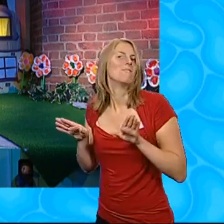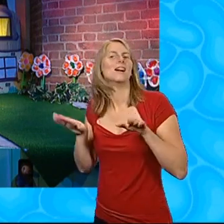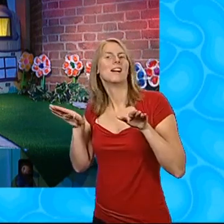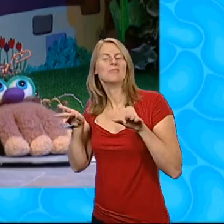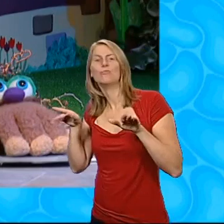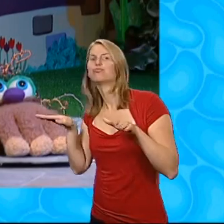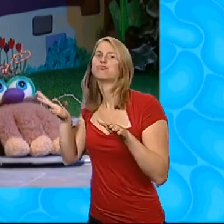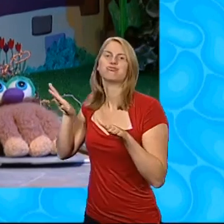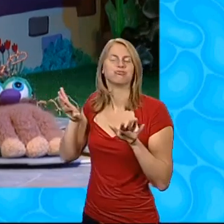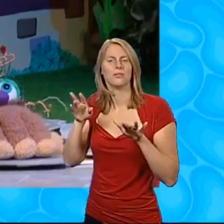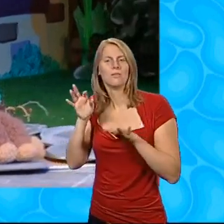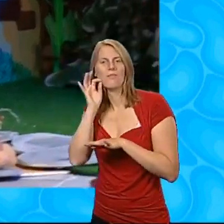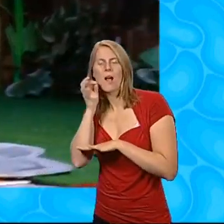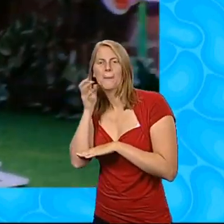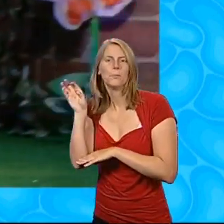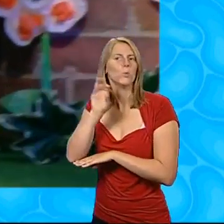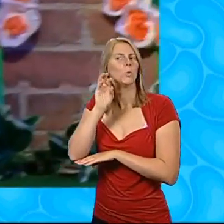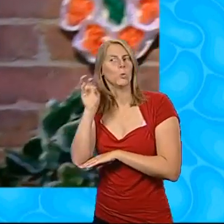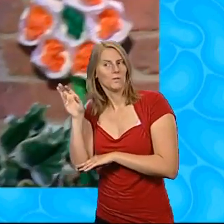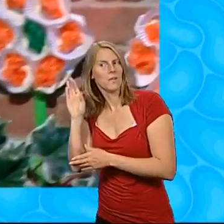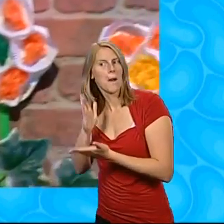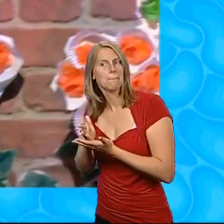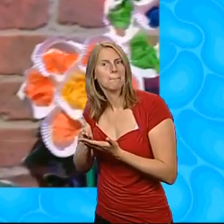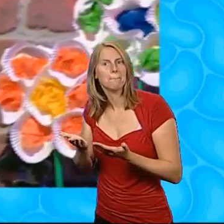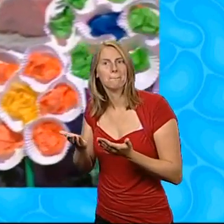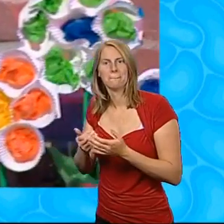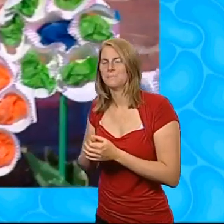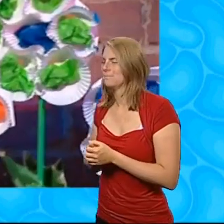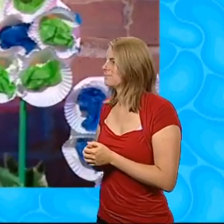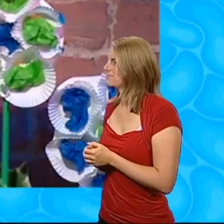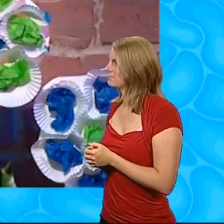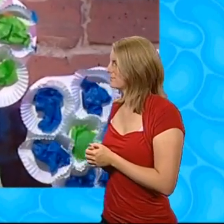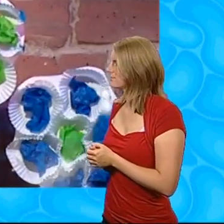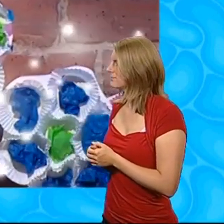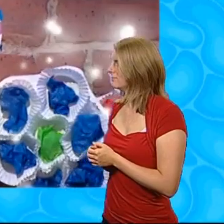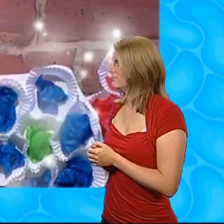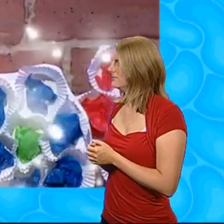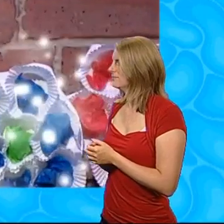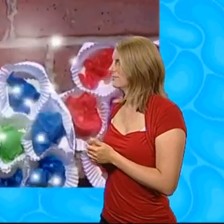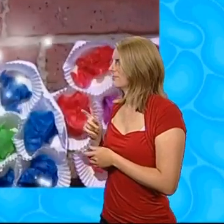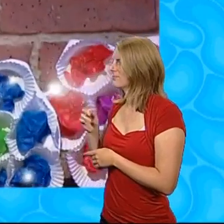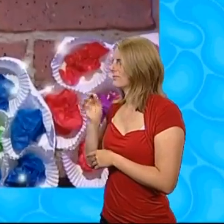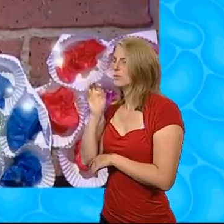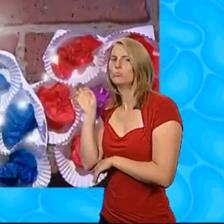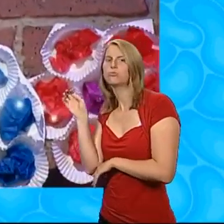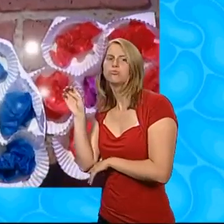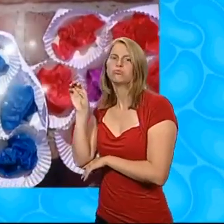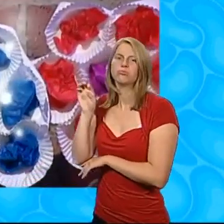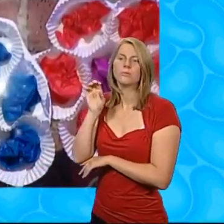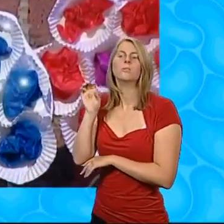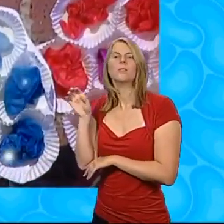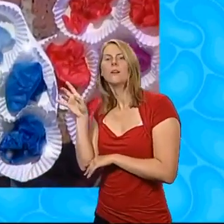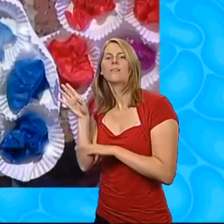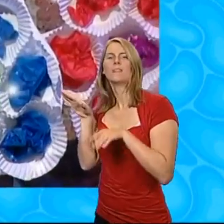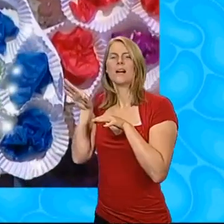Fairies? Yes. Swaying the tulips. And in each tulip cup was a little fairy baby being